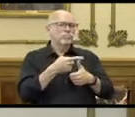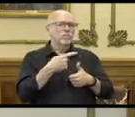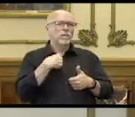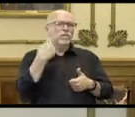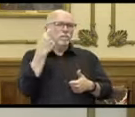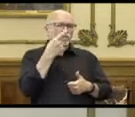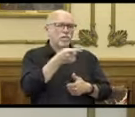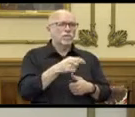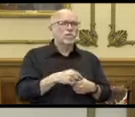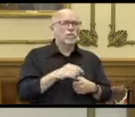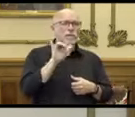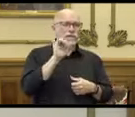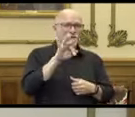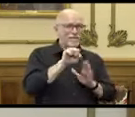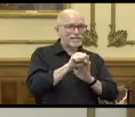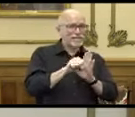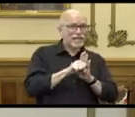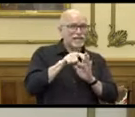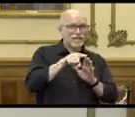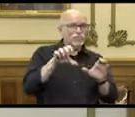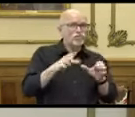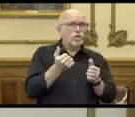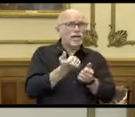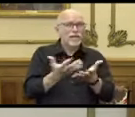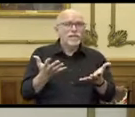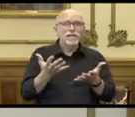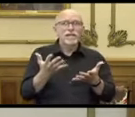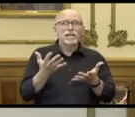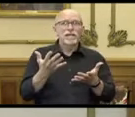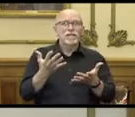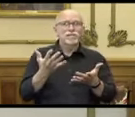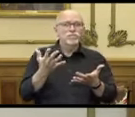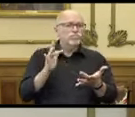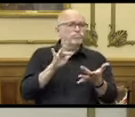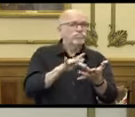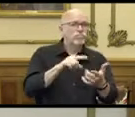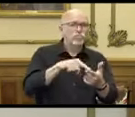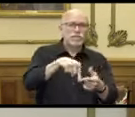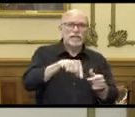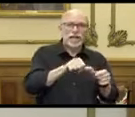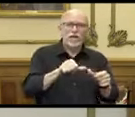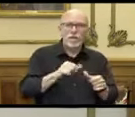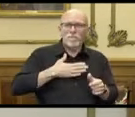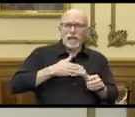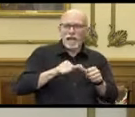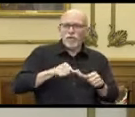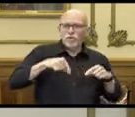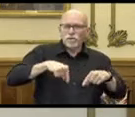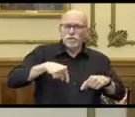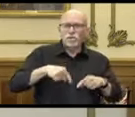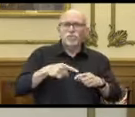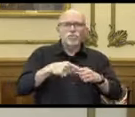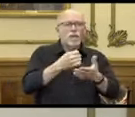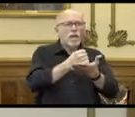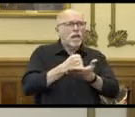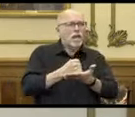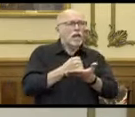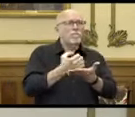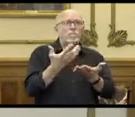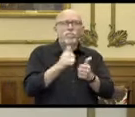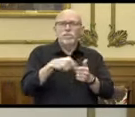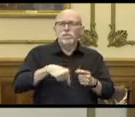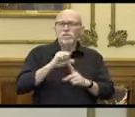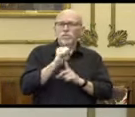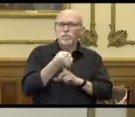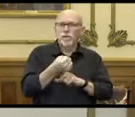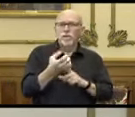I'm wondering if the state is doing anything to reach out to this area, to my area, to kind of help or assist with this